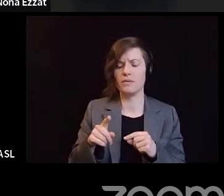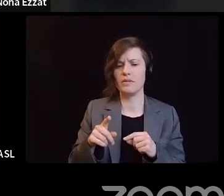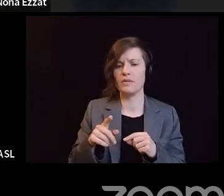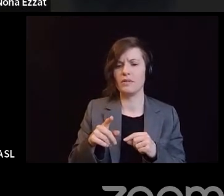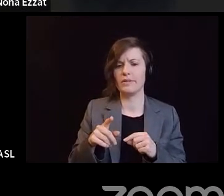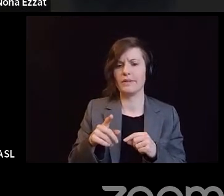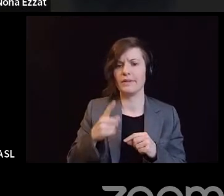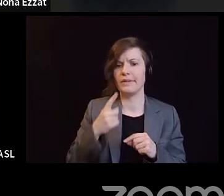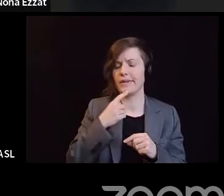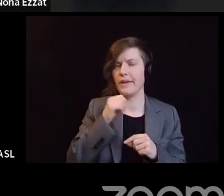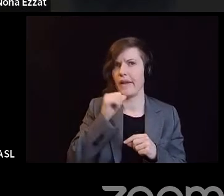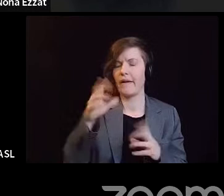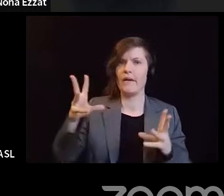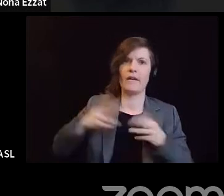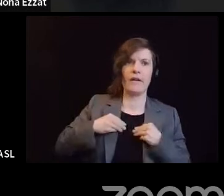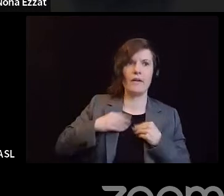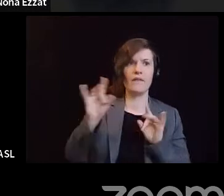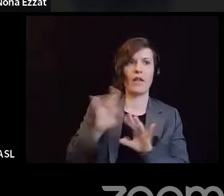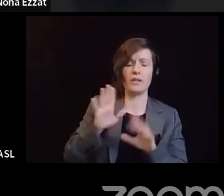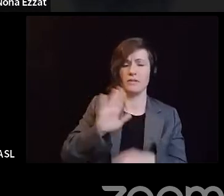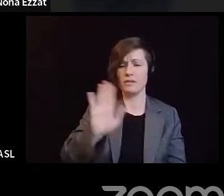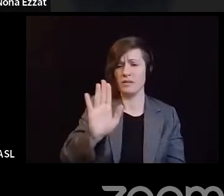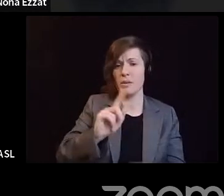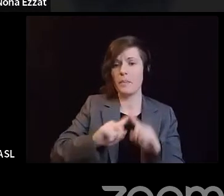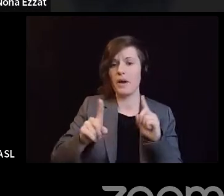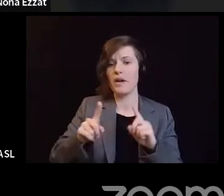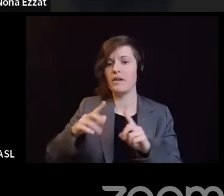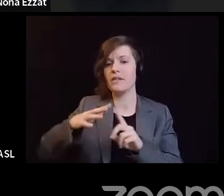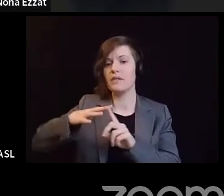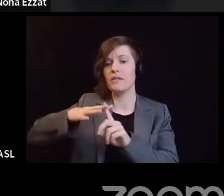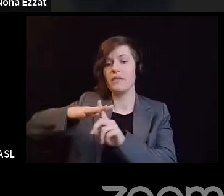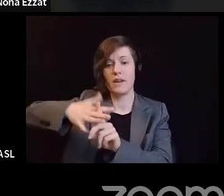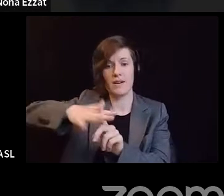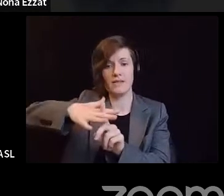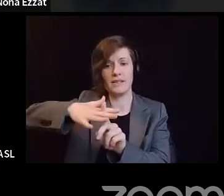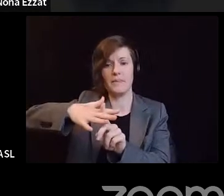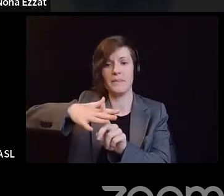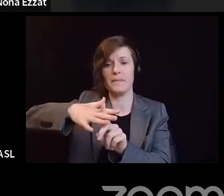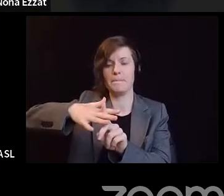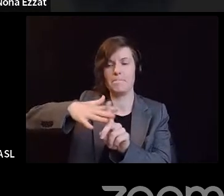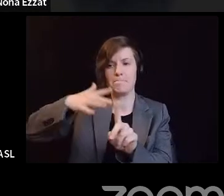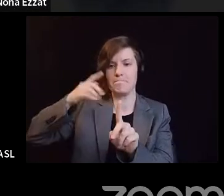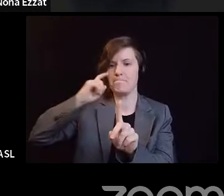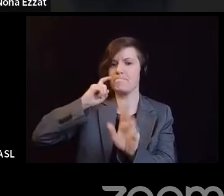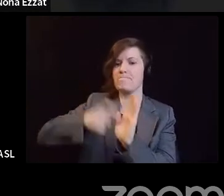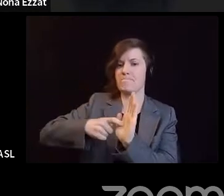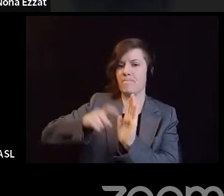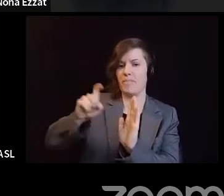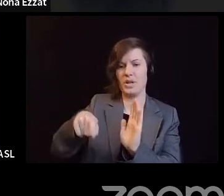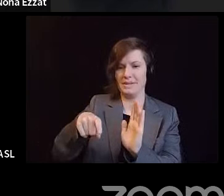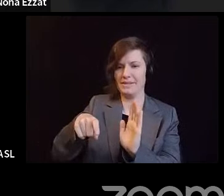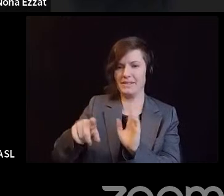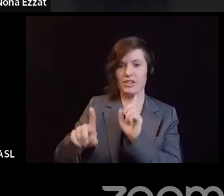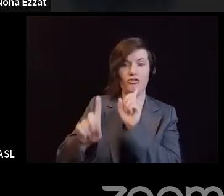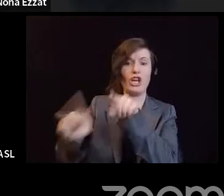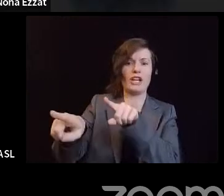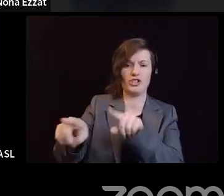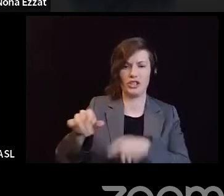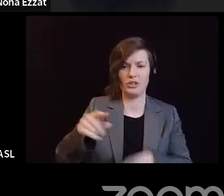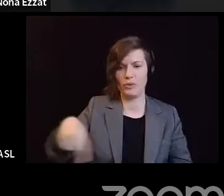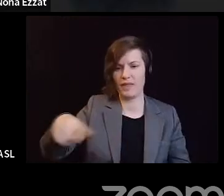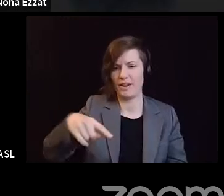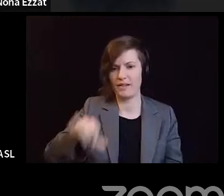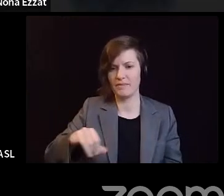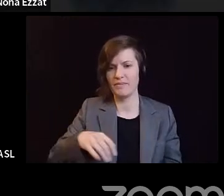put the Egyptian Muslim Brotherhood within its context, right, Egyptian politics right now is very repressive and generally